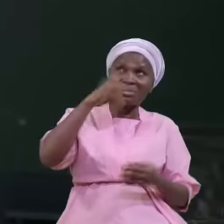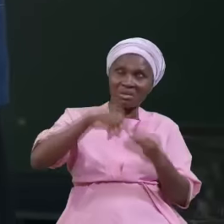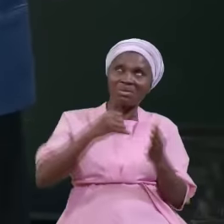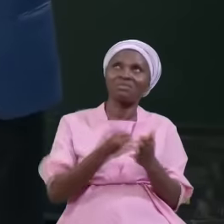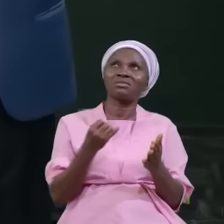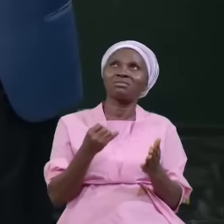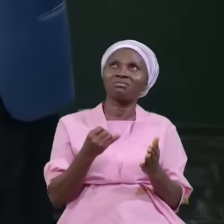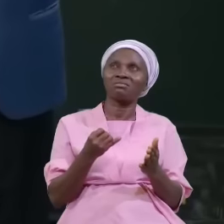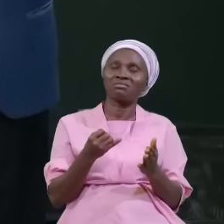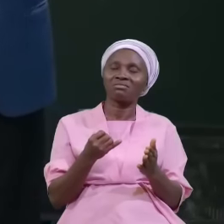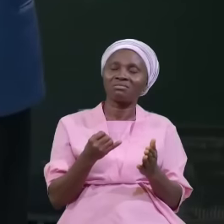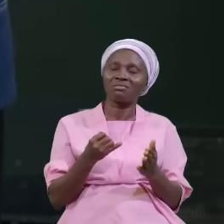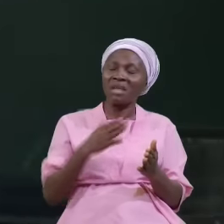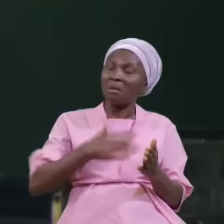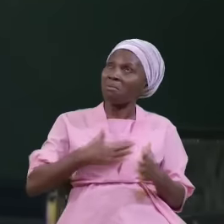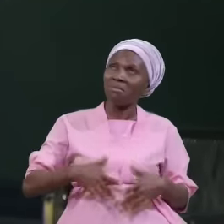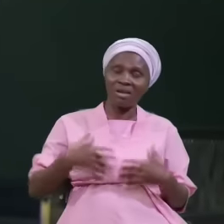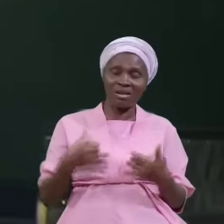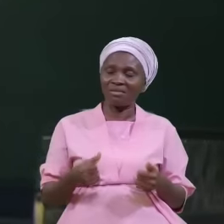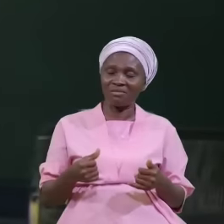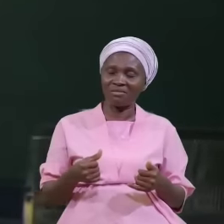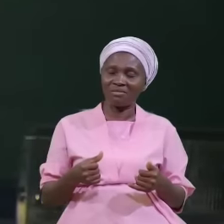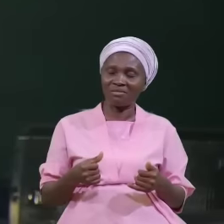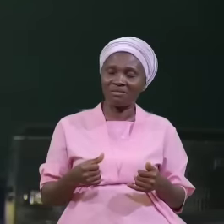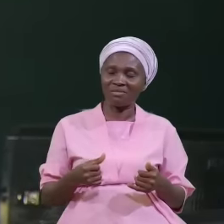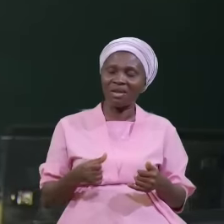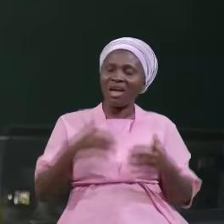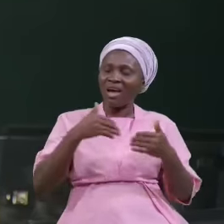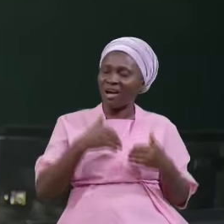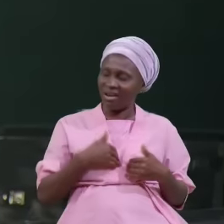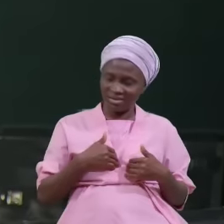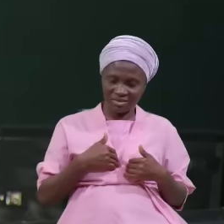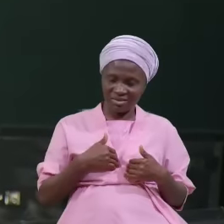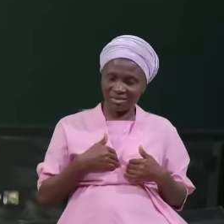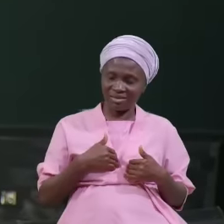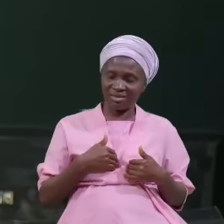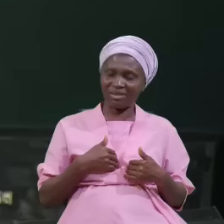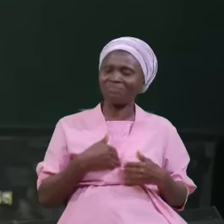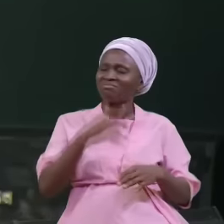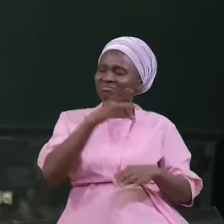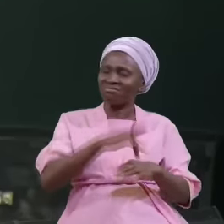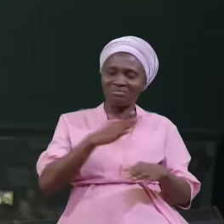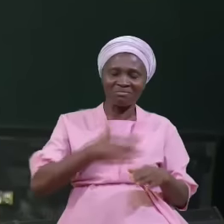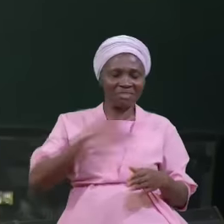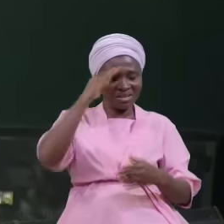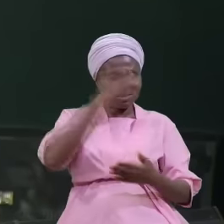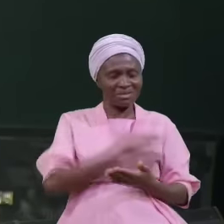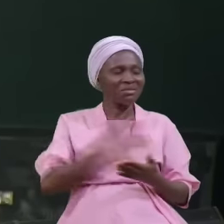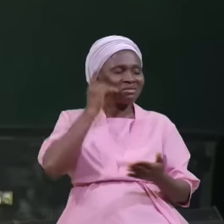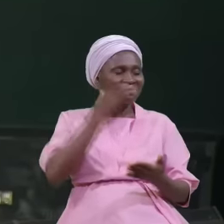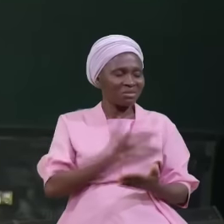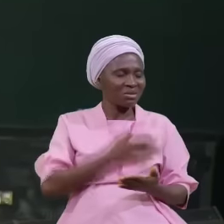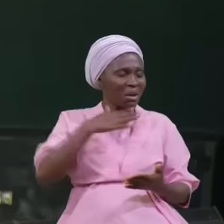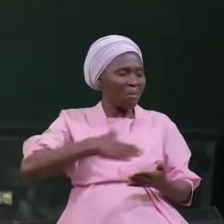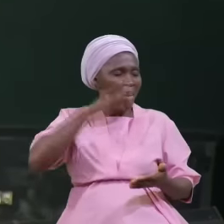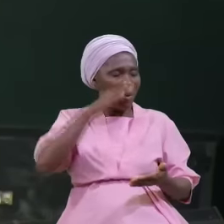my life has so affected my sons, my daughters, my wife, or my husband